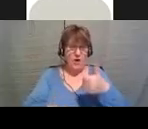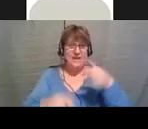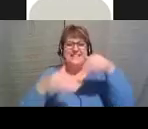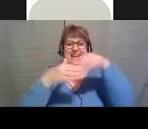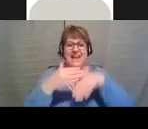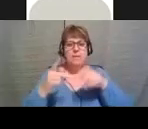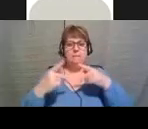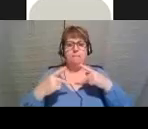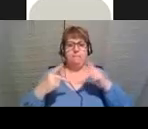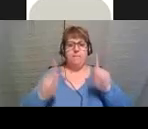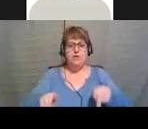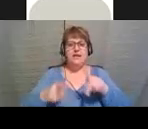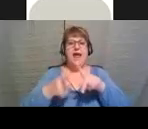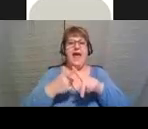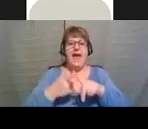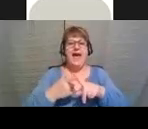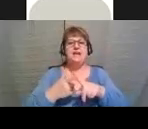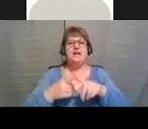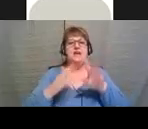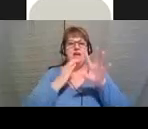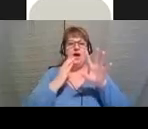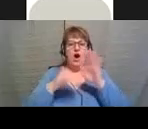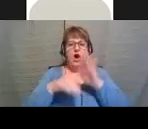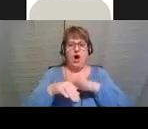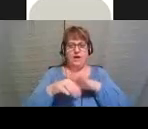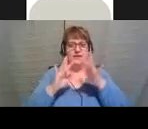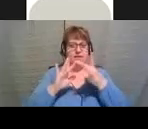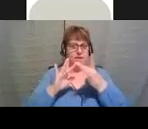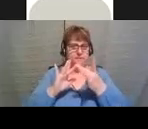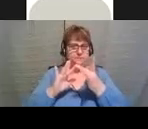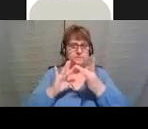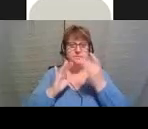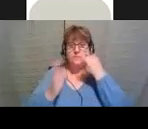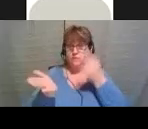and virtual. So if you register, you can walk in the door.